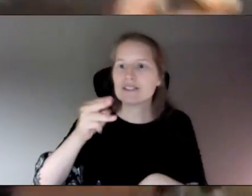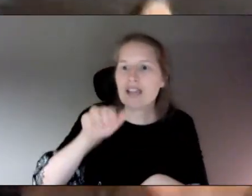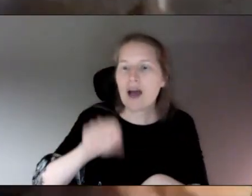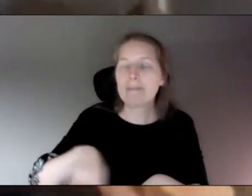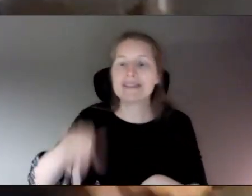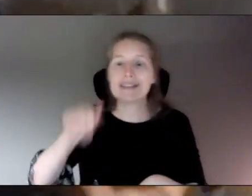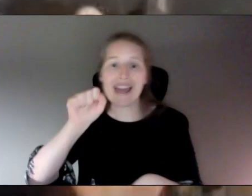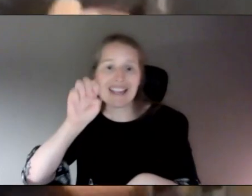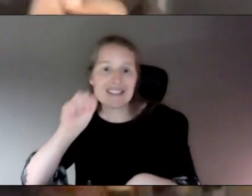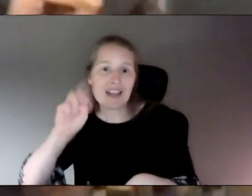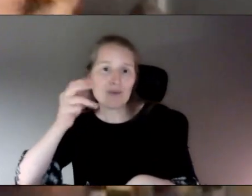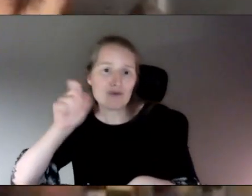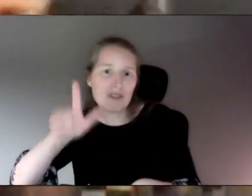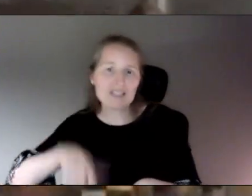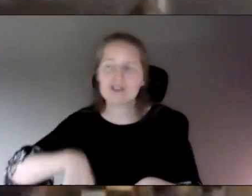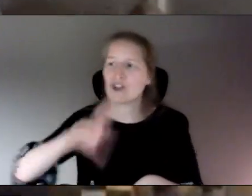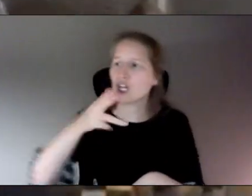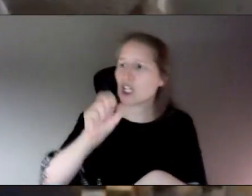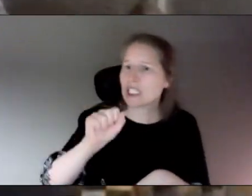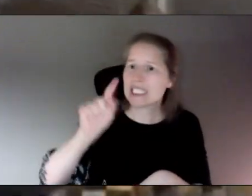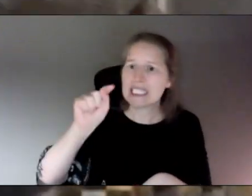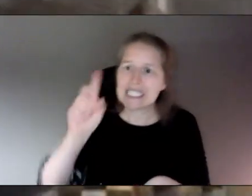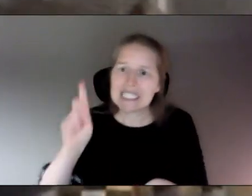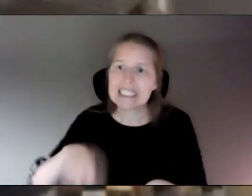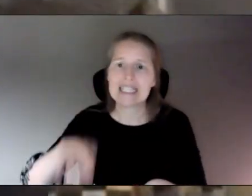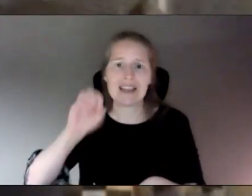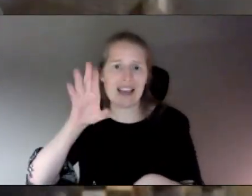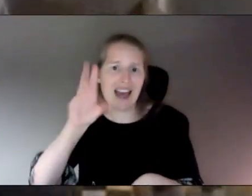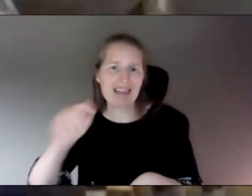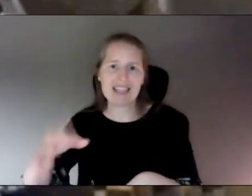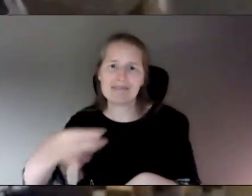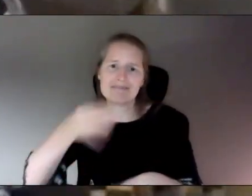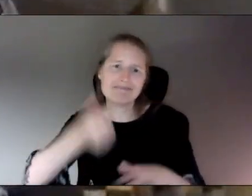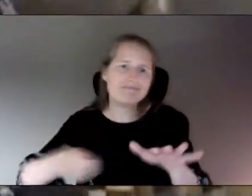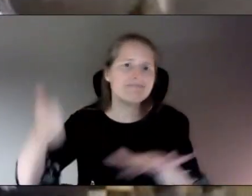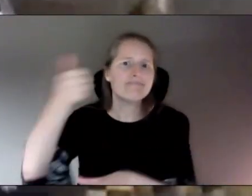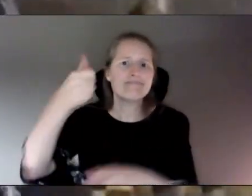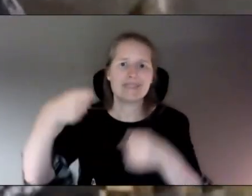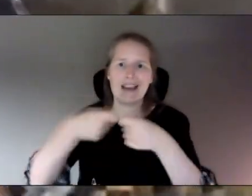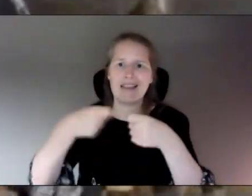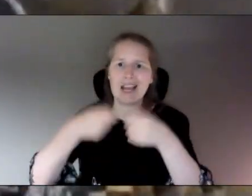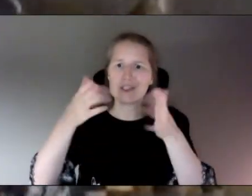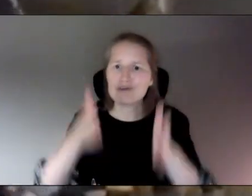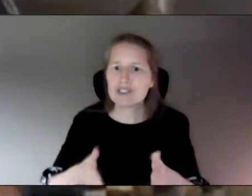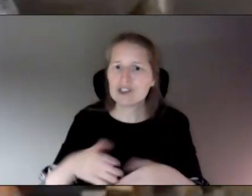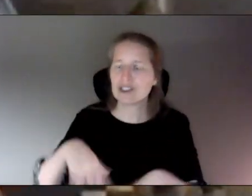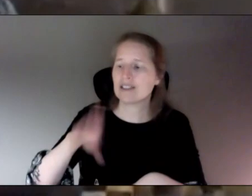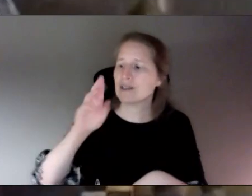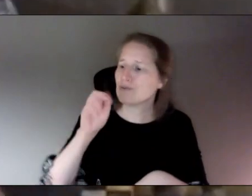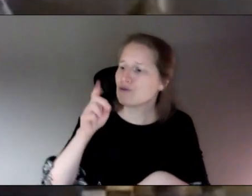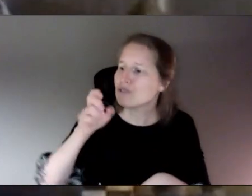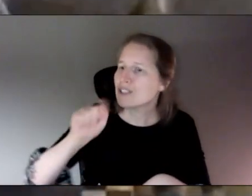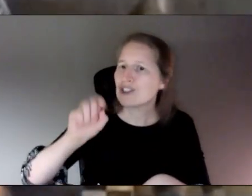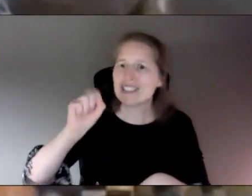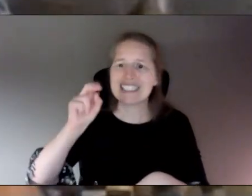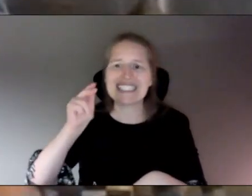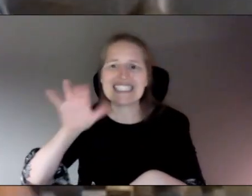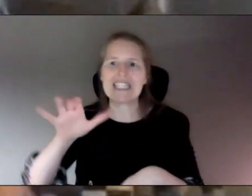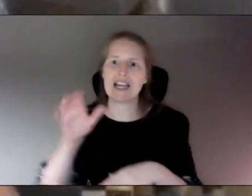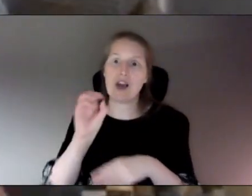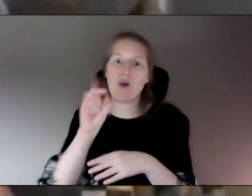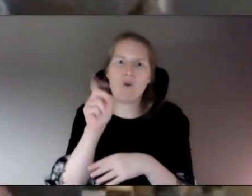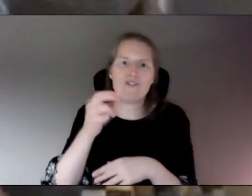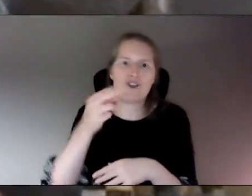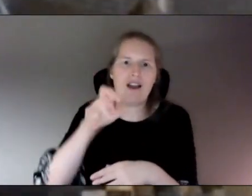Chris, our TD, Elliot, our master electrician, Bridget, our scenic charge, our overhire teams. Thank you, thank you.